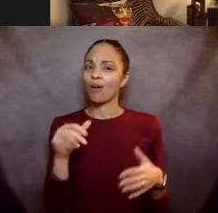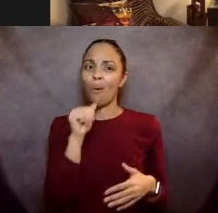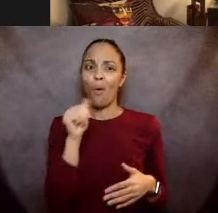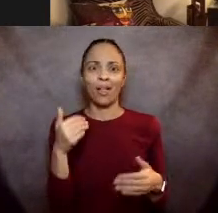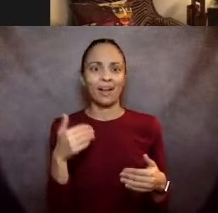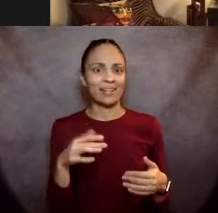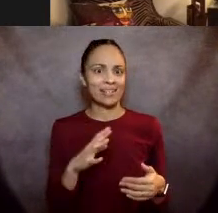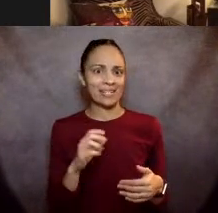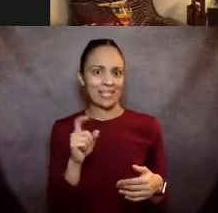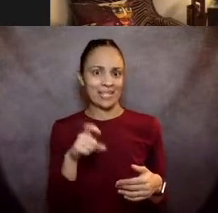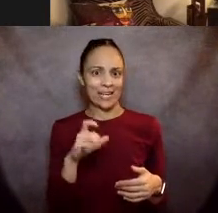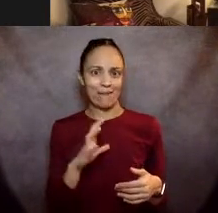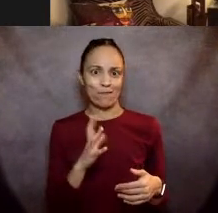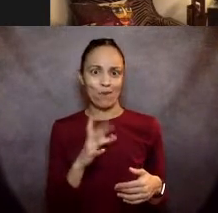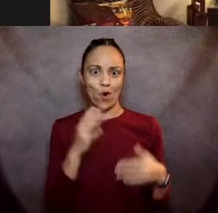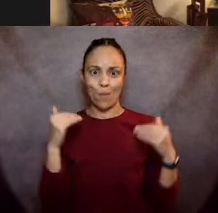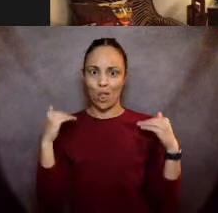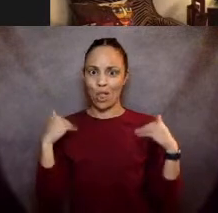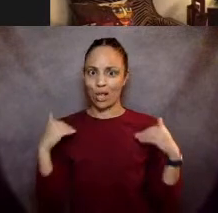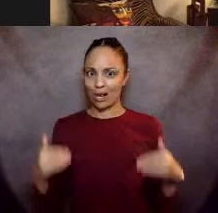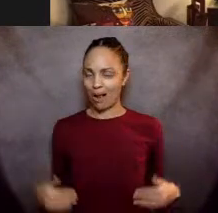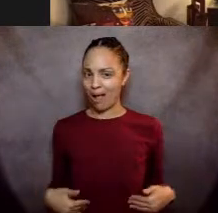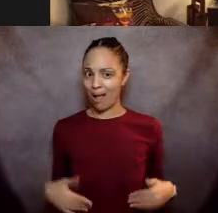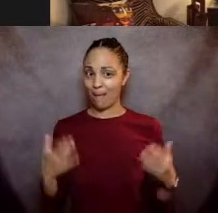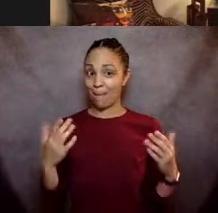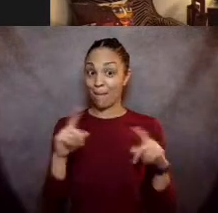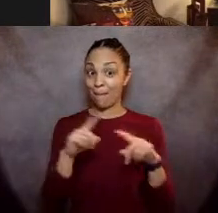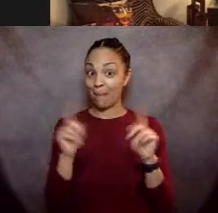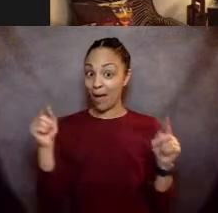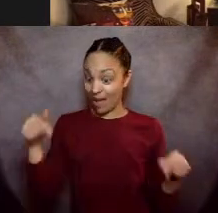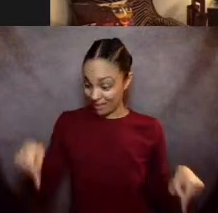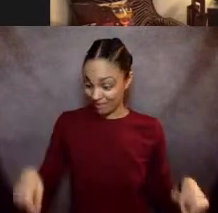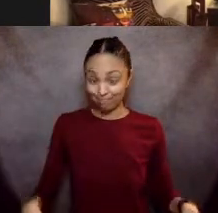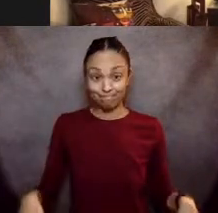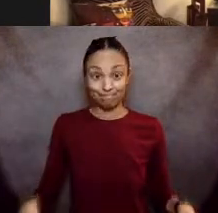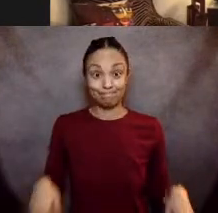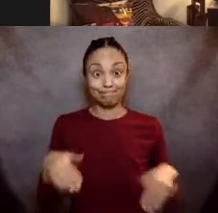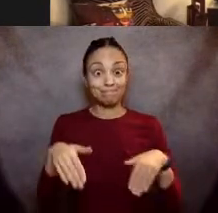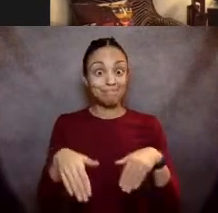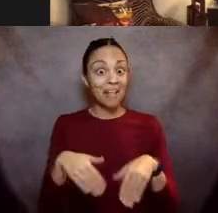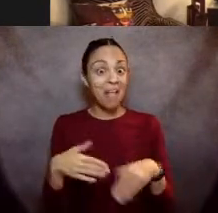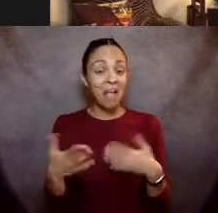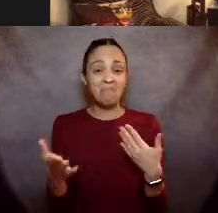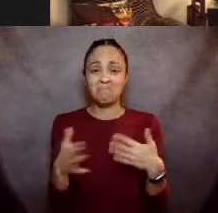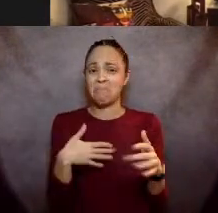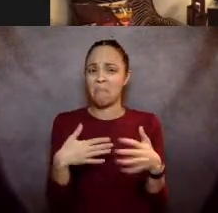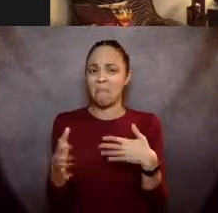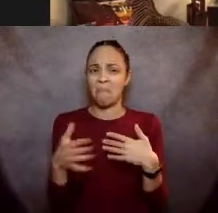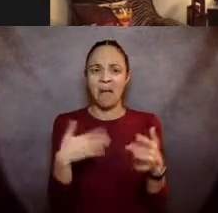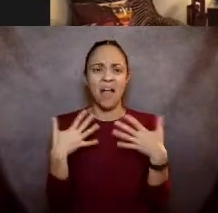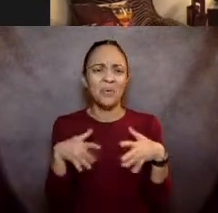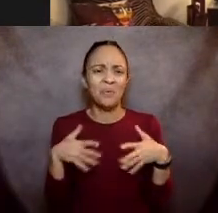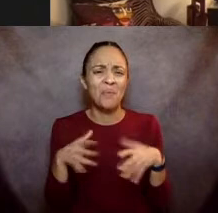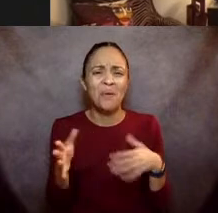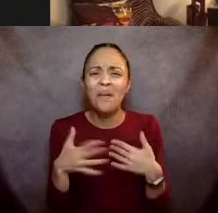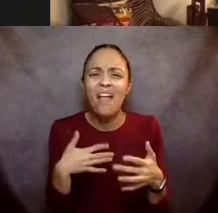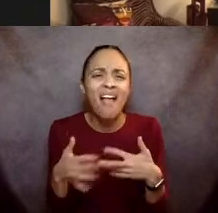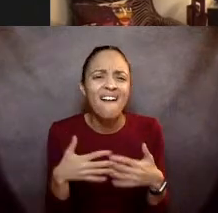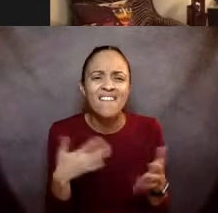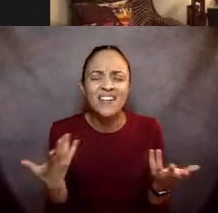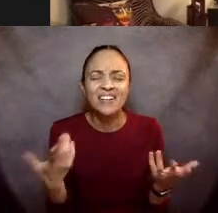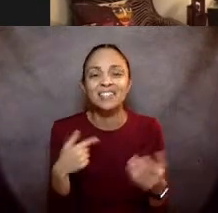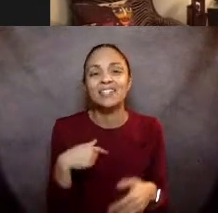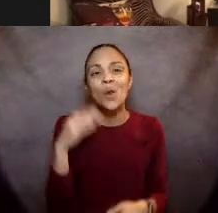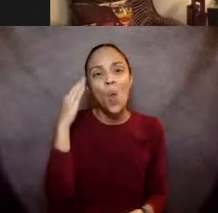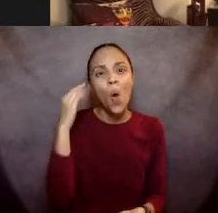the top up. Sharron Miller. Well, you know what I'm saying. But I was looking at